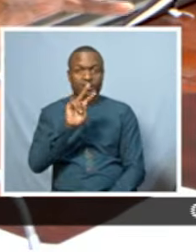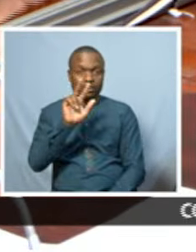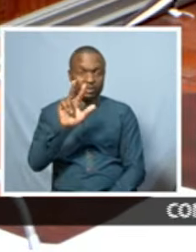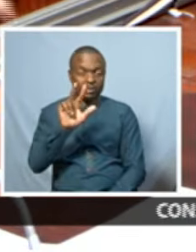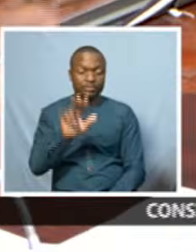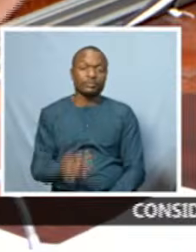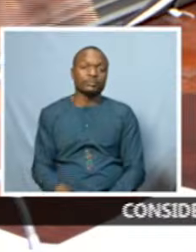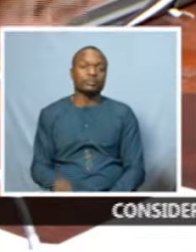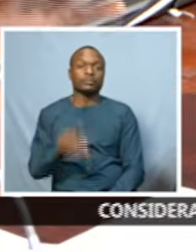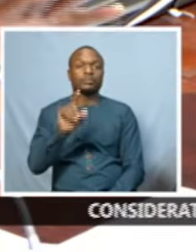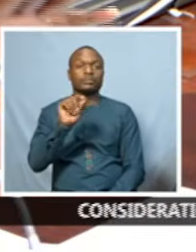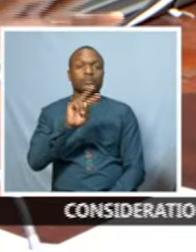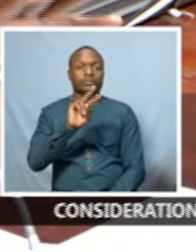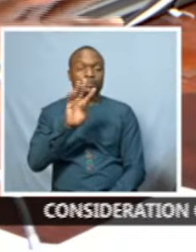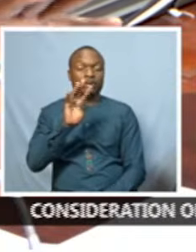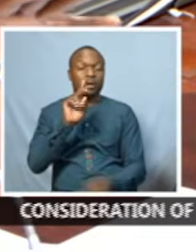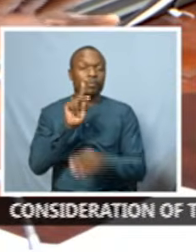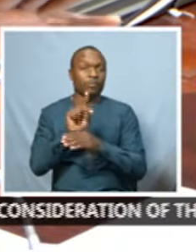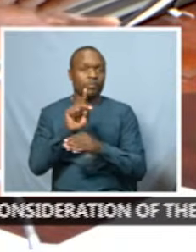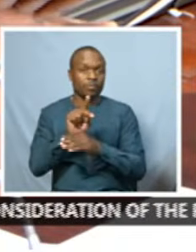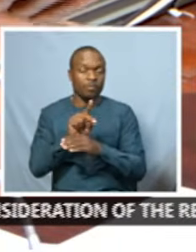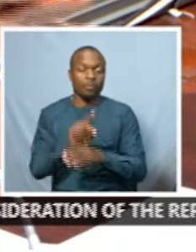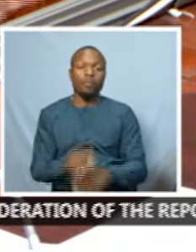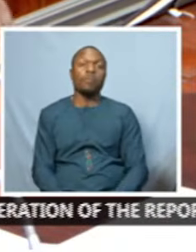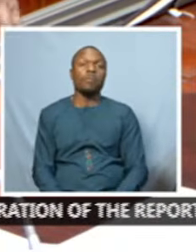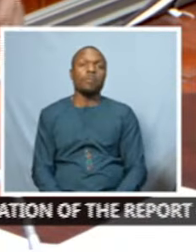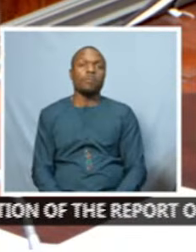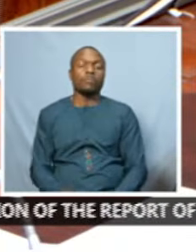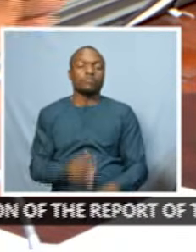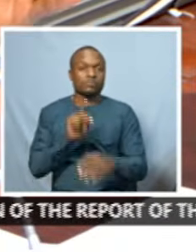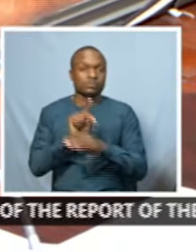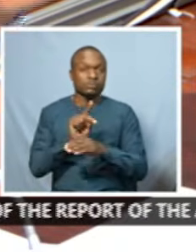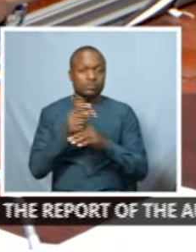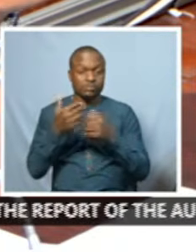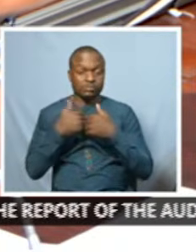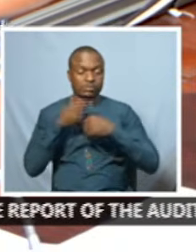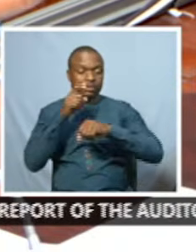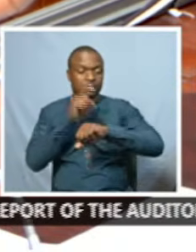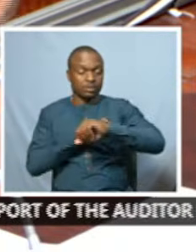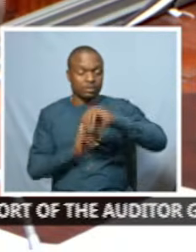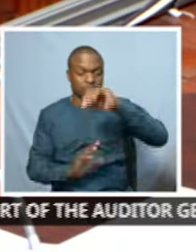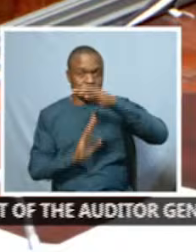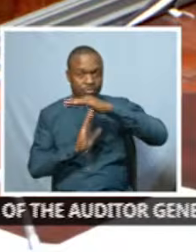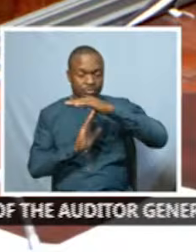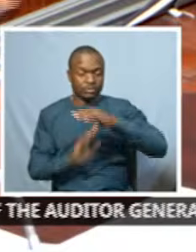2023 or 2024 projects, and a project has a time limit,